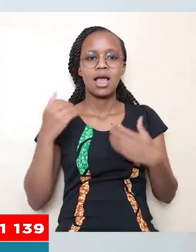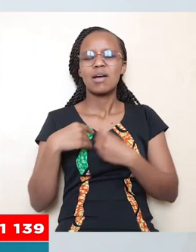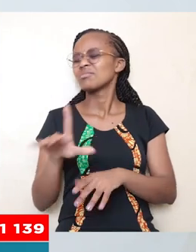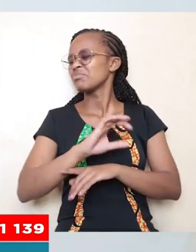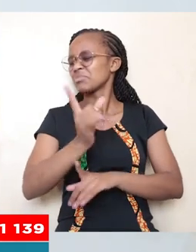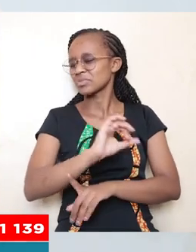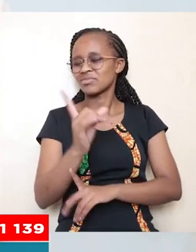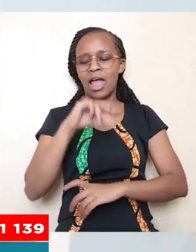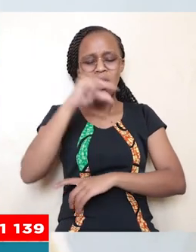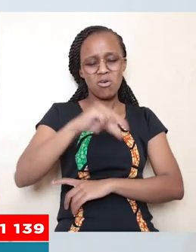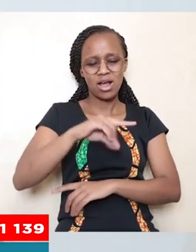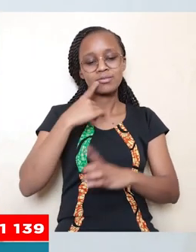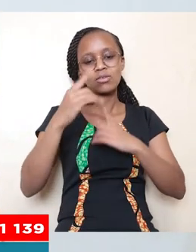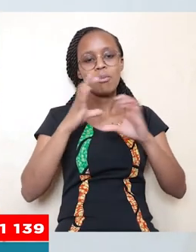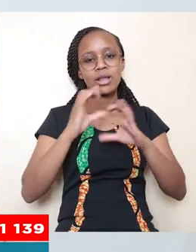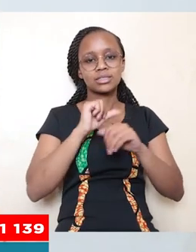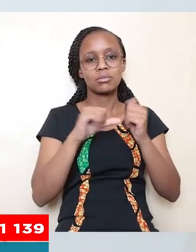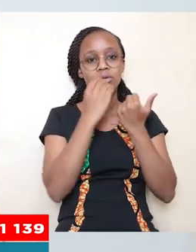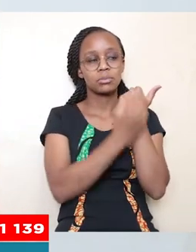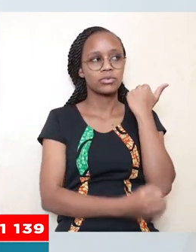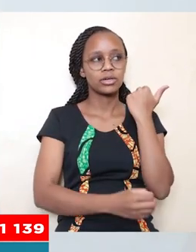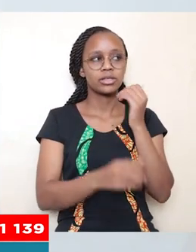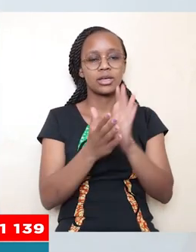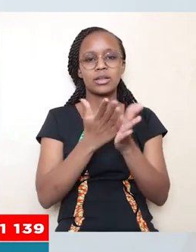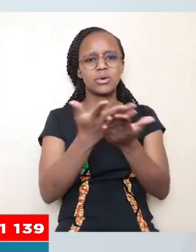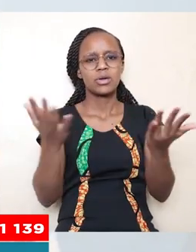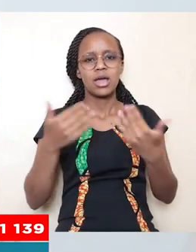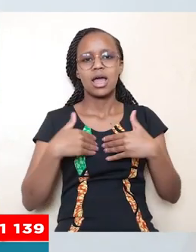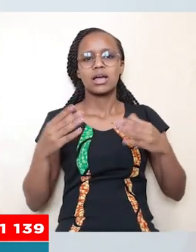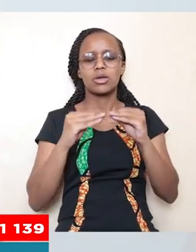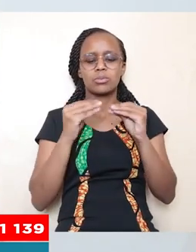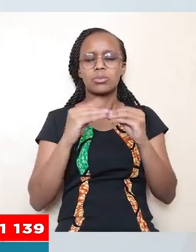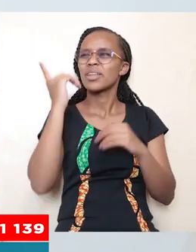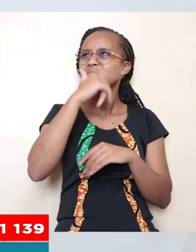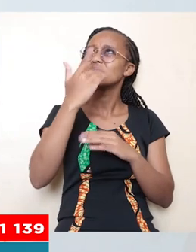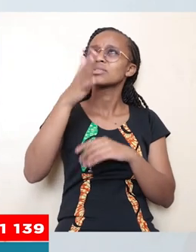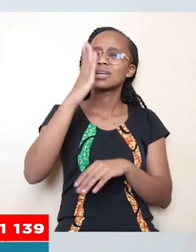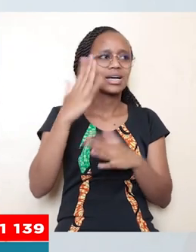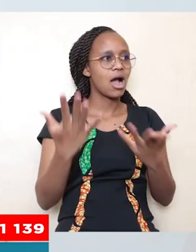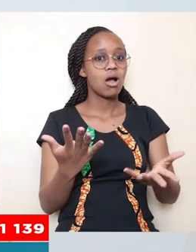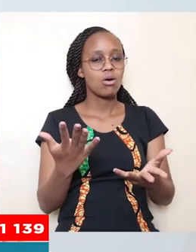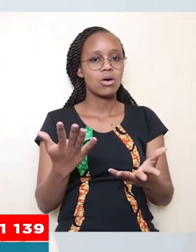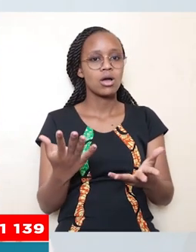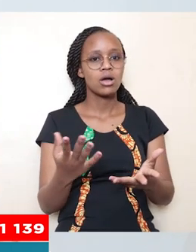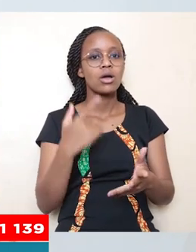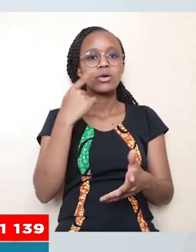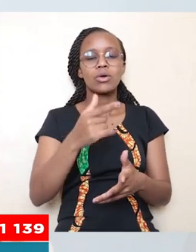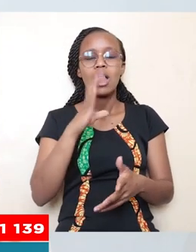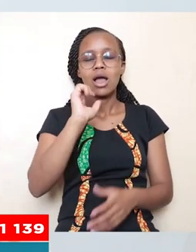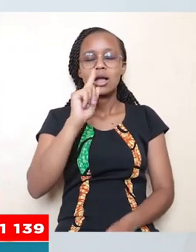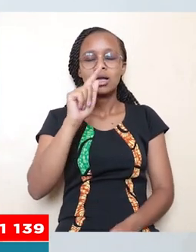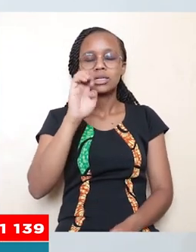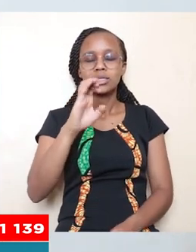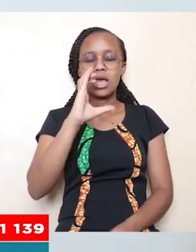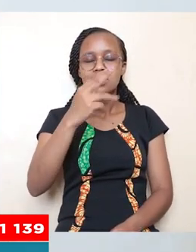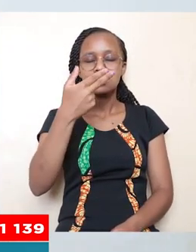nowhere Quran talks about poverty. Na muko hapa, unasema mtaona uso wa Mungu. You are a catechist. Na mnasema